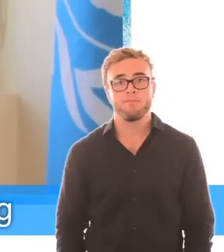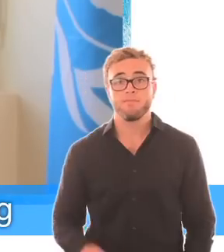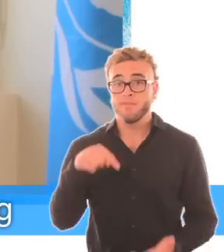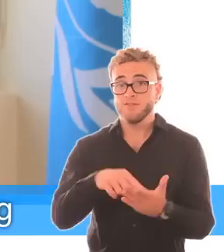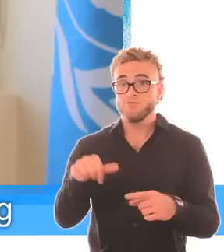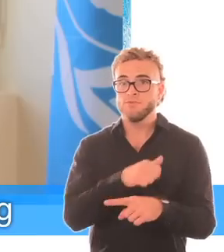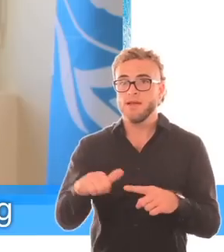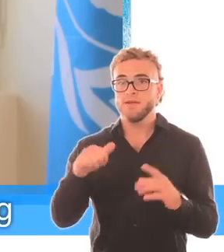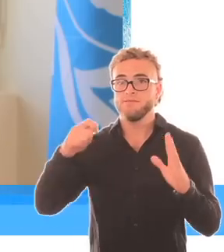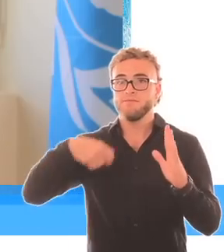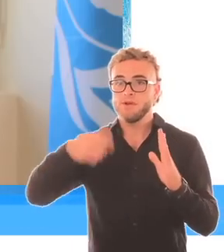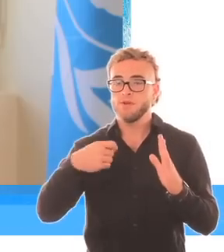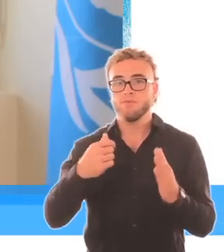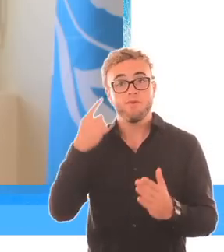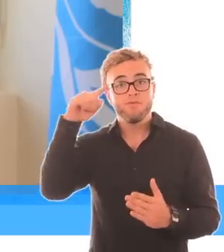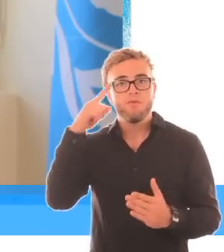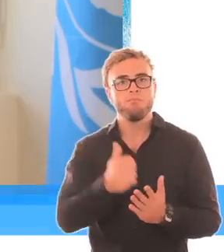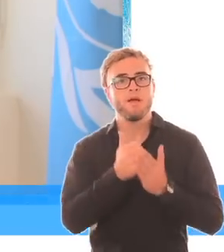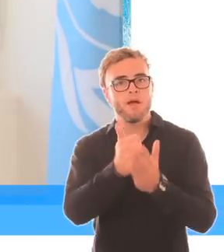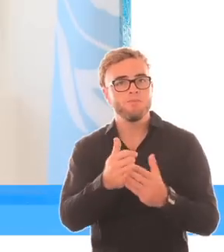can apply that understanding into your work.